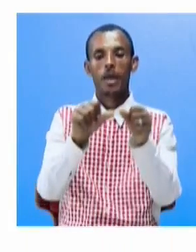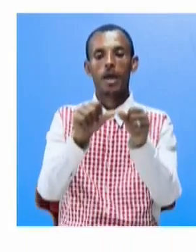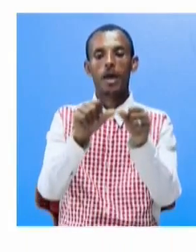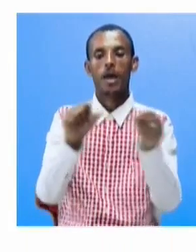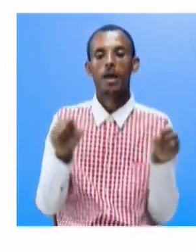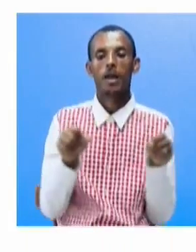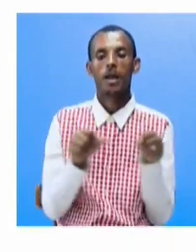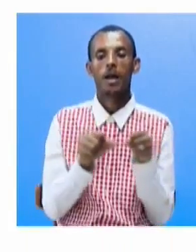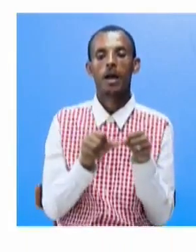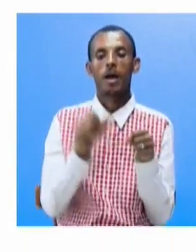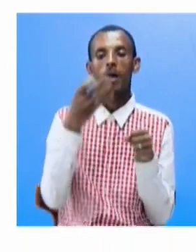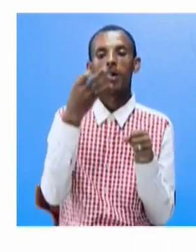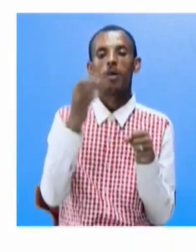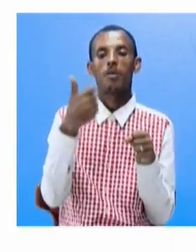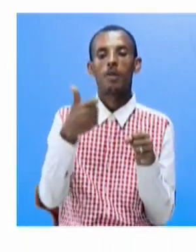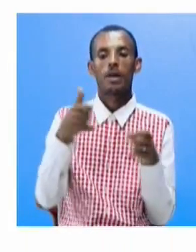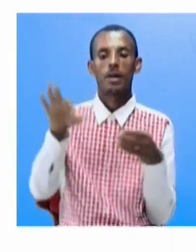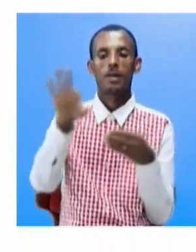of a circle